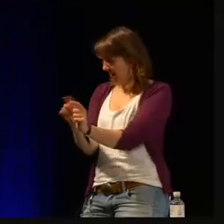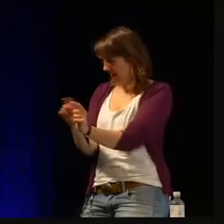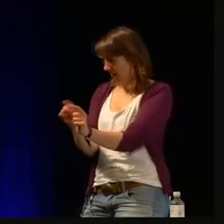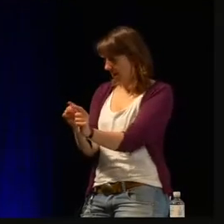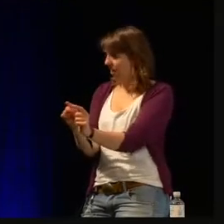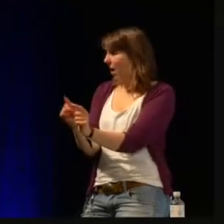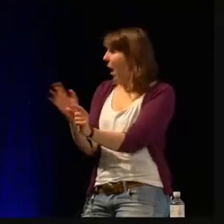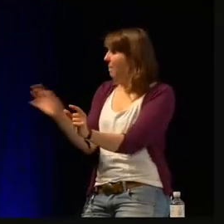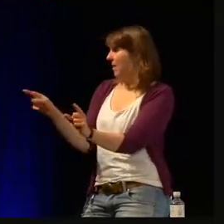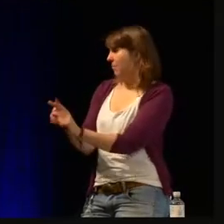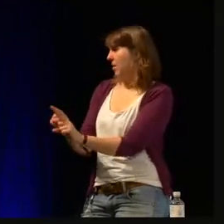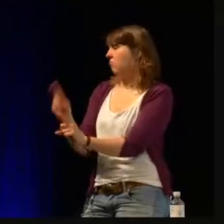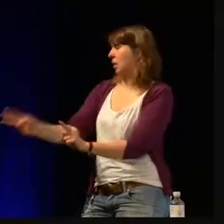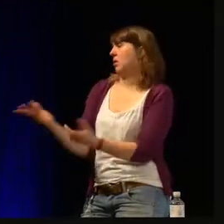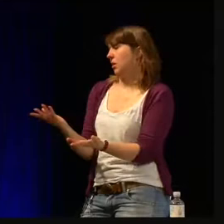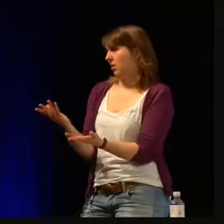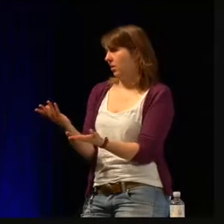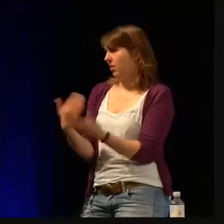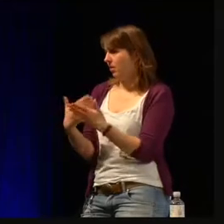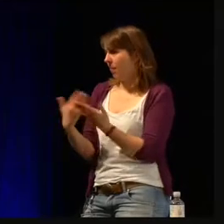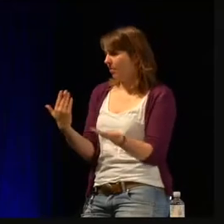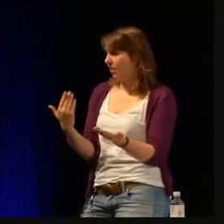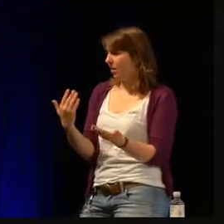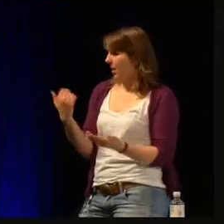the most